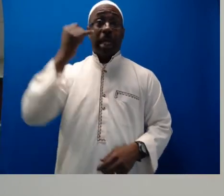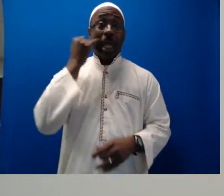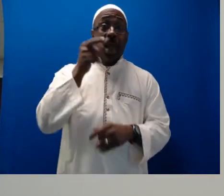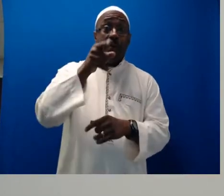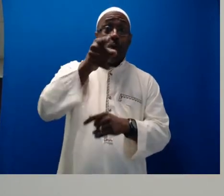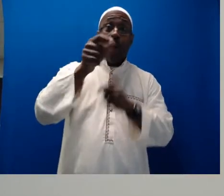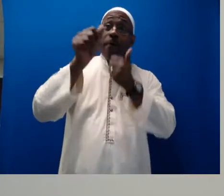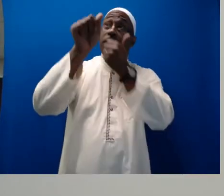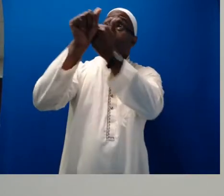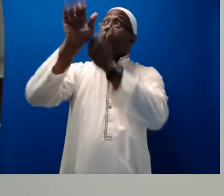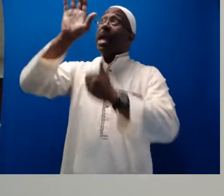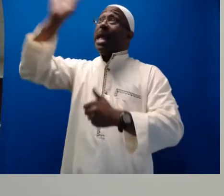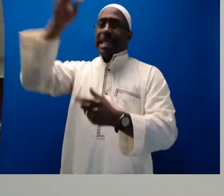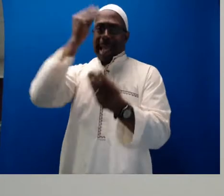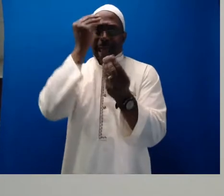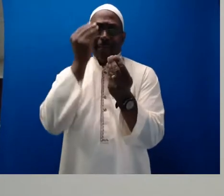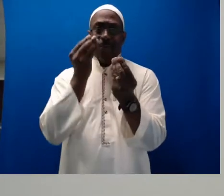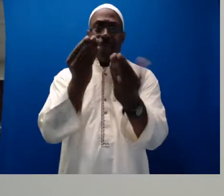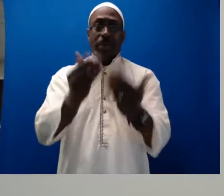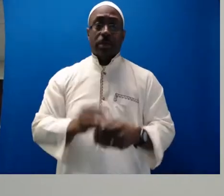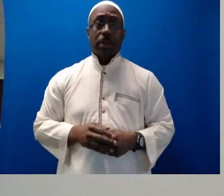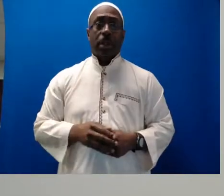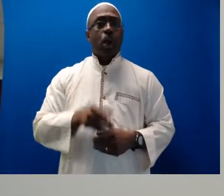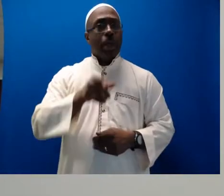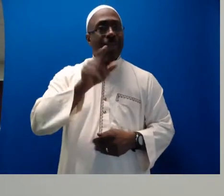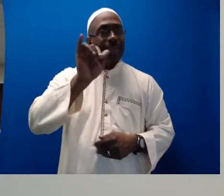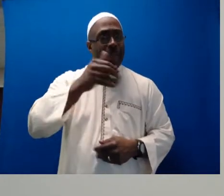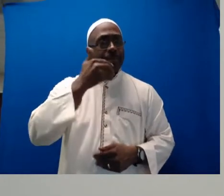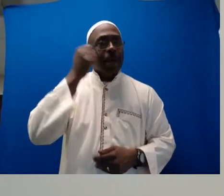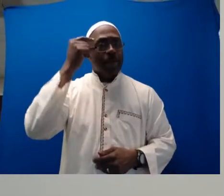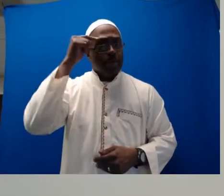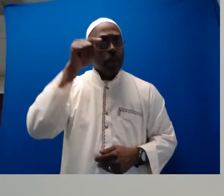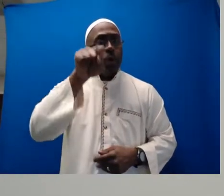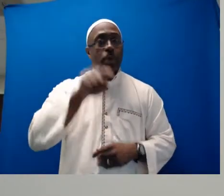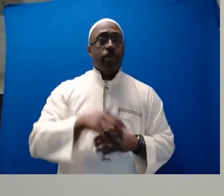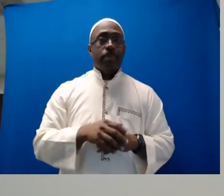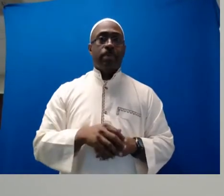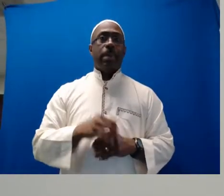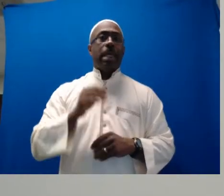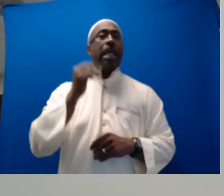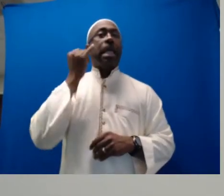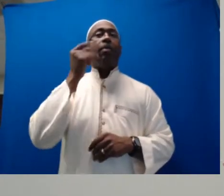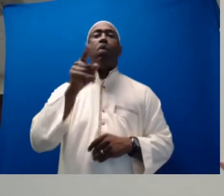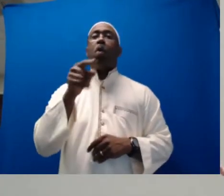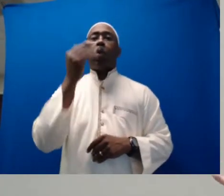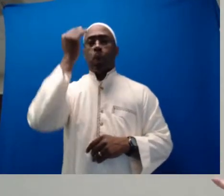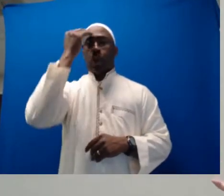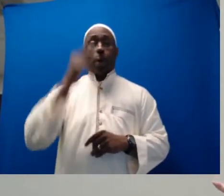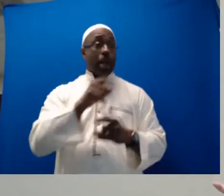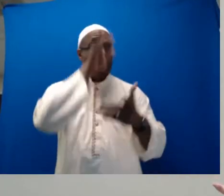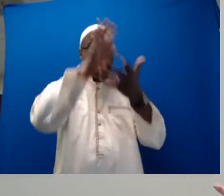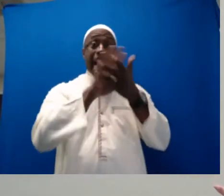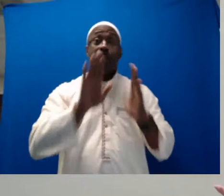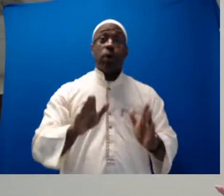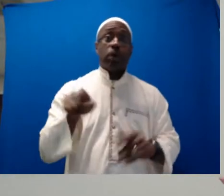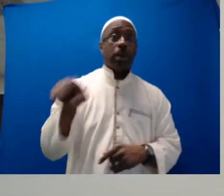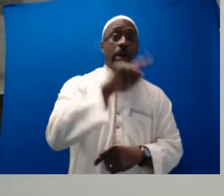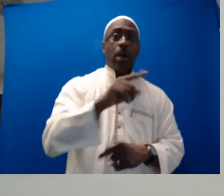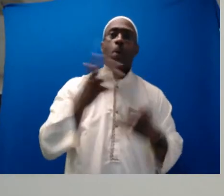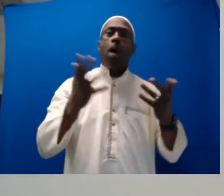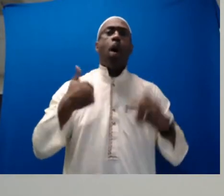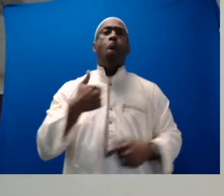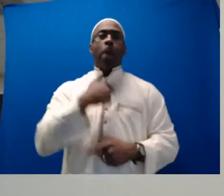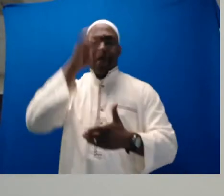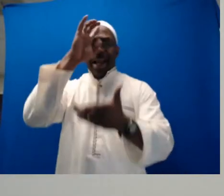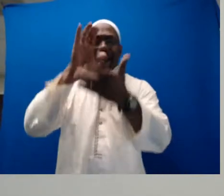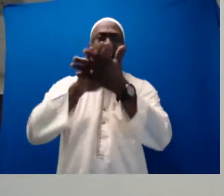this advice, that's better for you, if you only know. And the believers are those who what? We believe